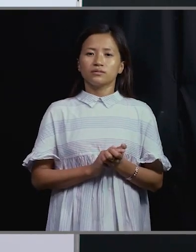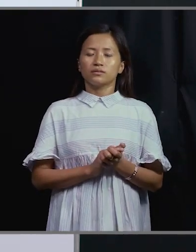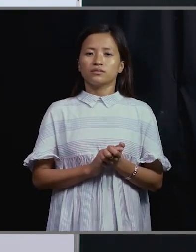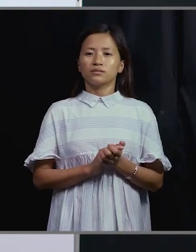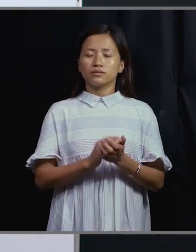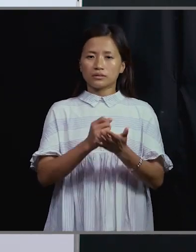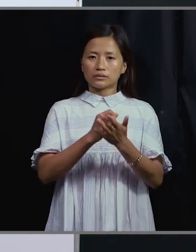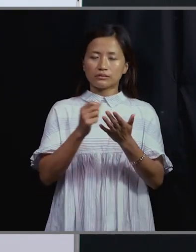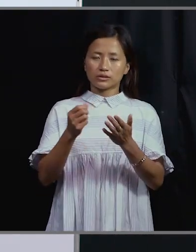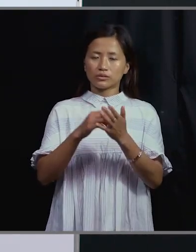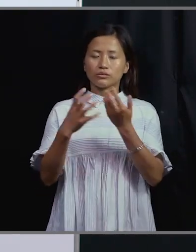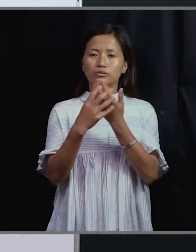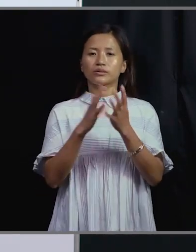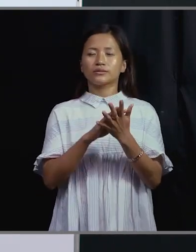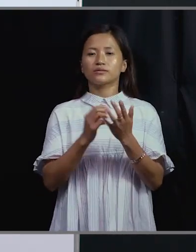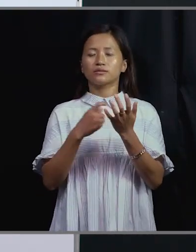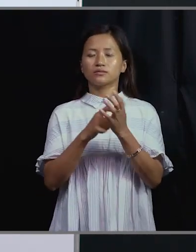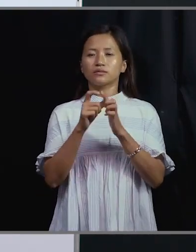in dry ether,